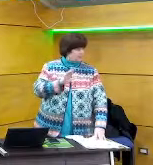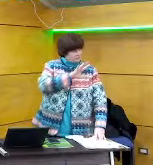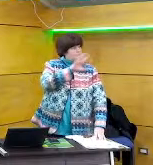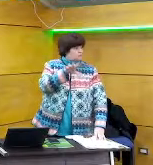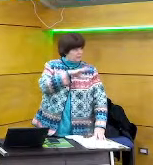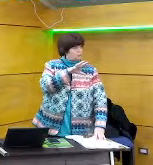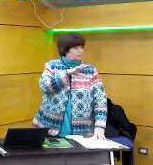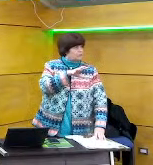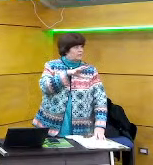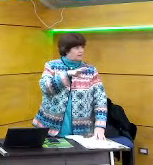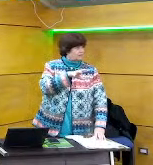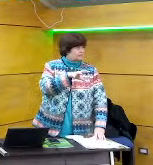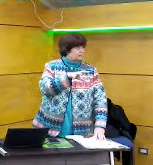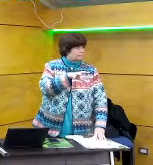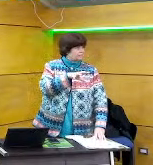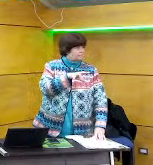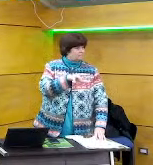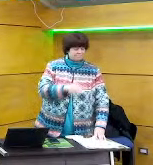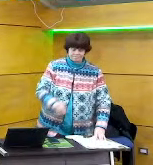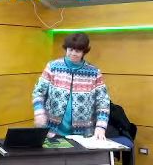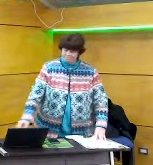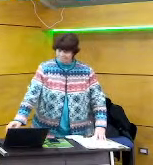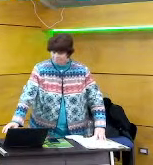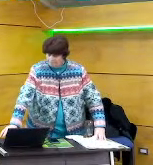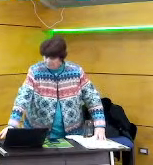if you'd like to do that with your class.